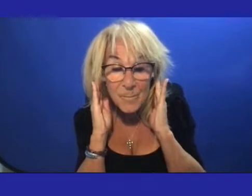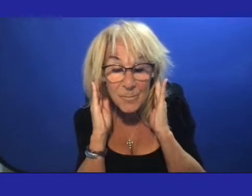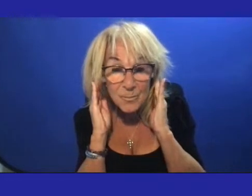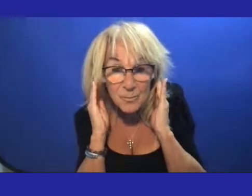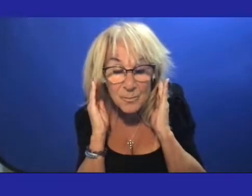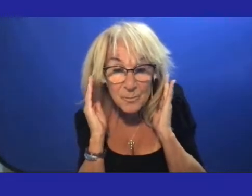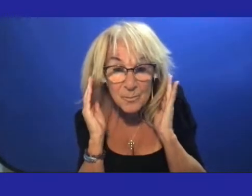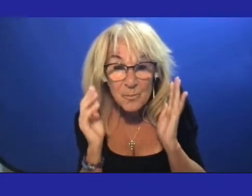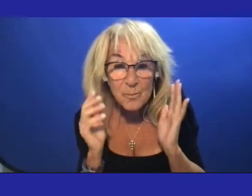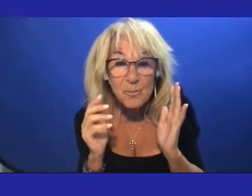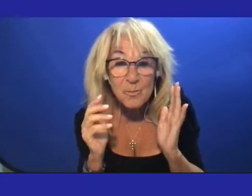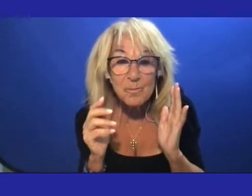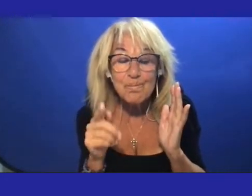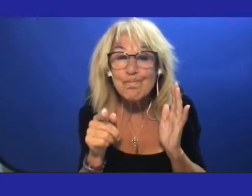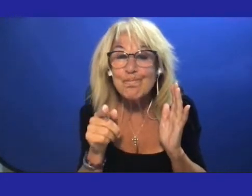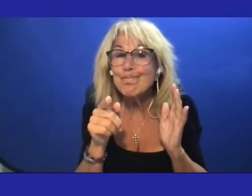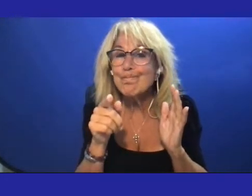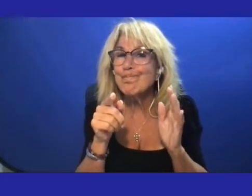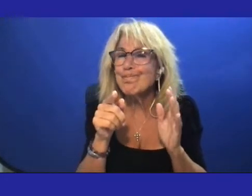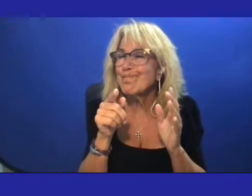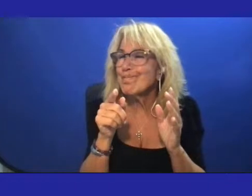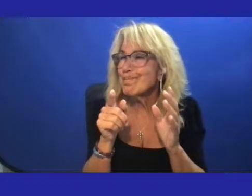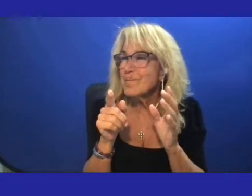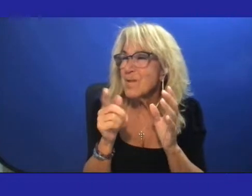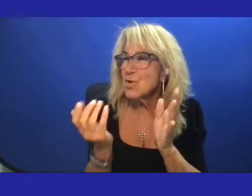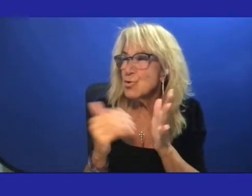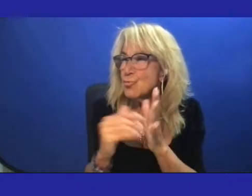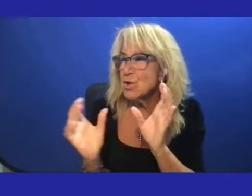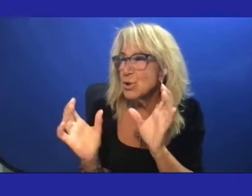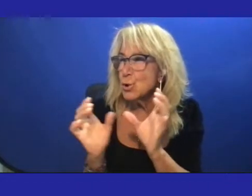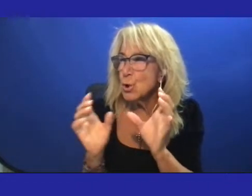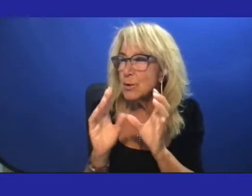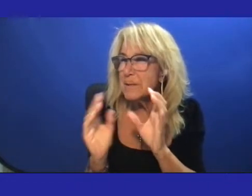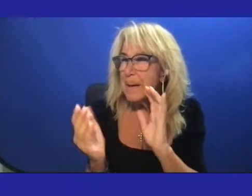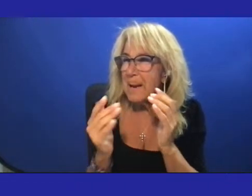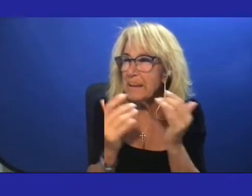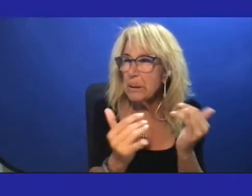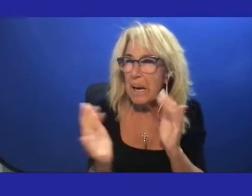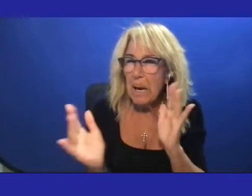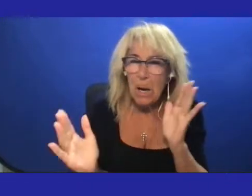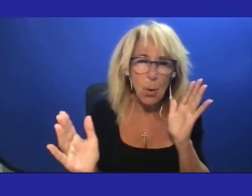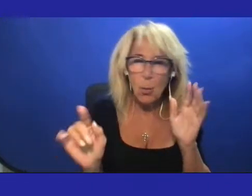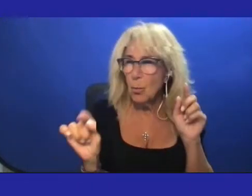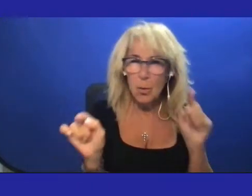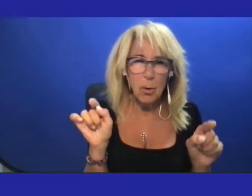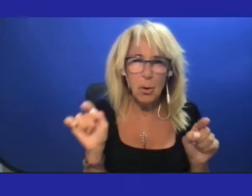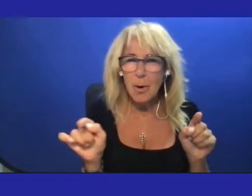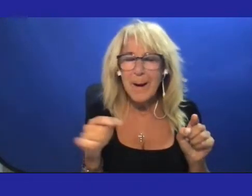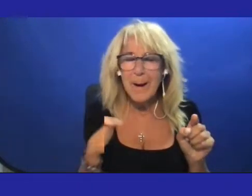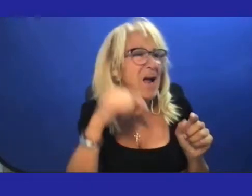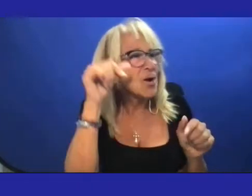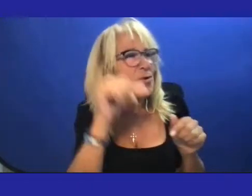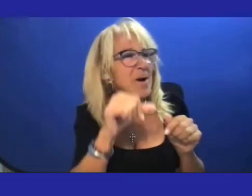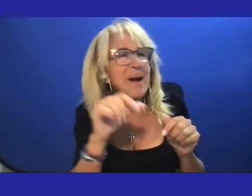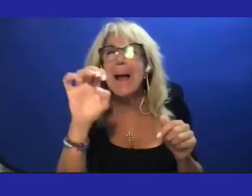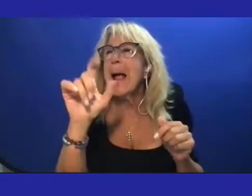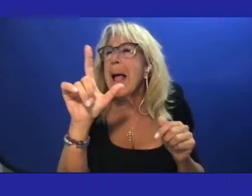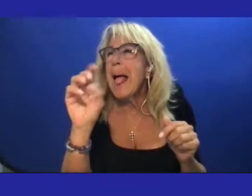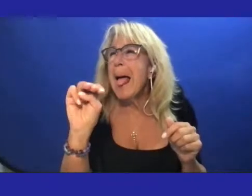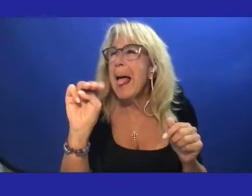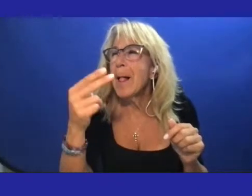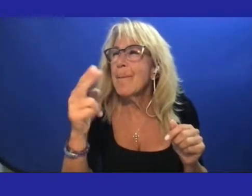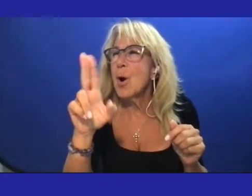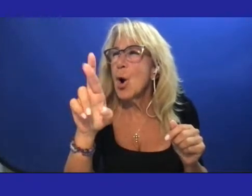I don't remember off the top of my head. I think I know Elmhurst is around